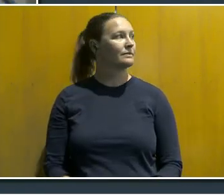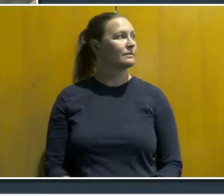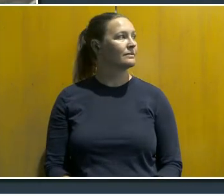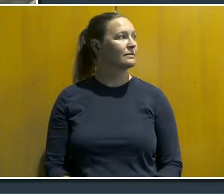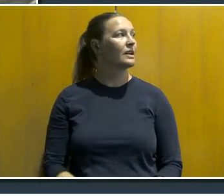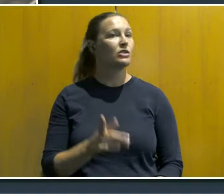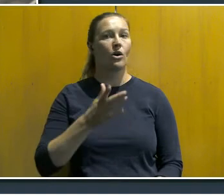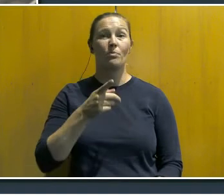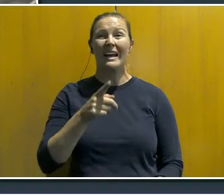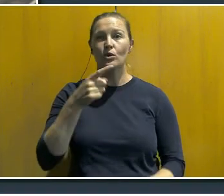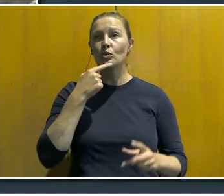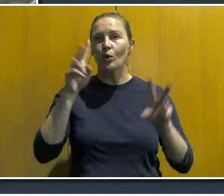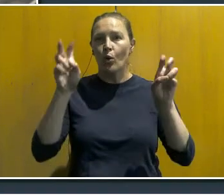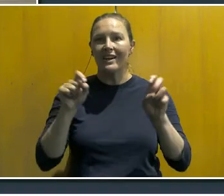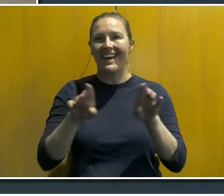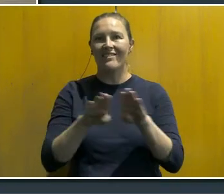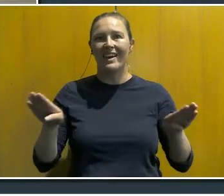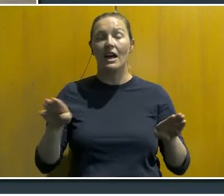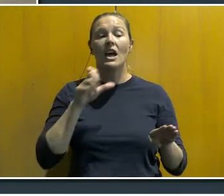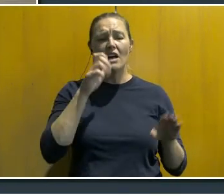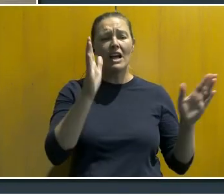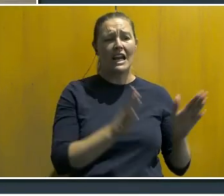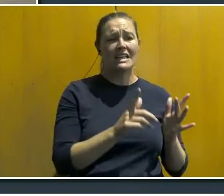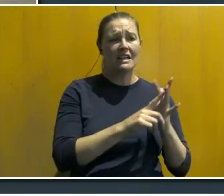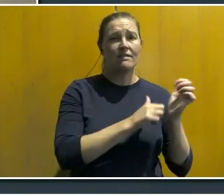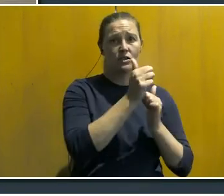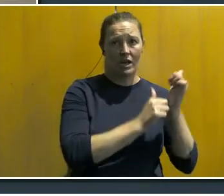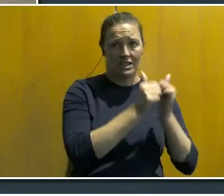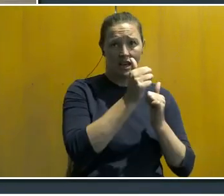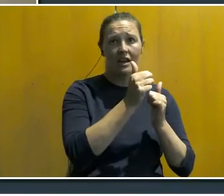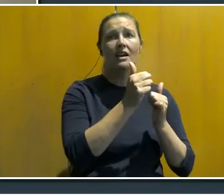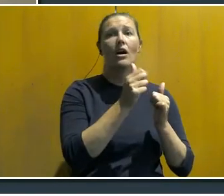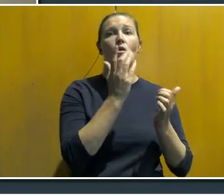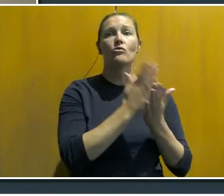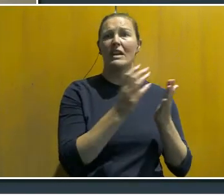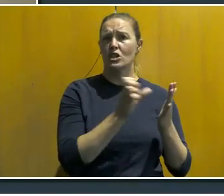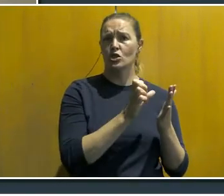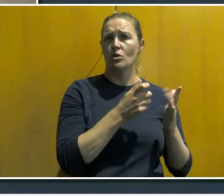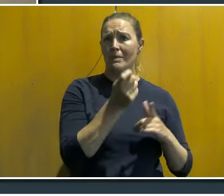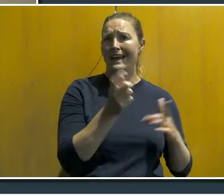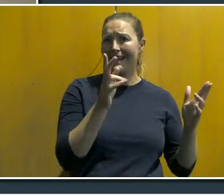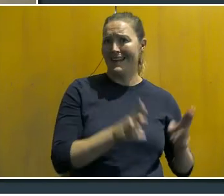fair. If we're getting less infrastructure, technically we should be paying less.